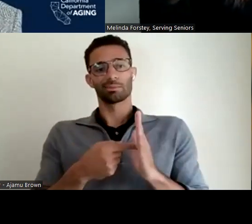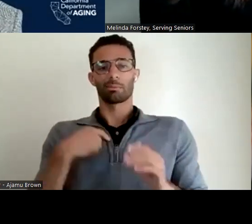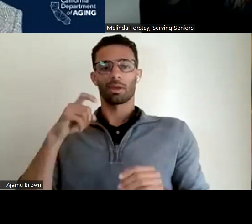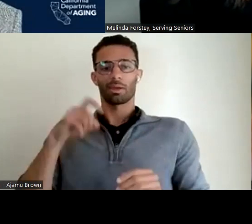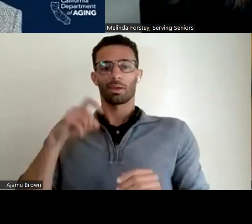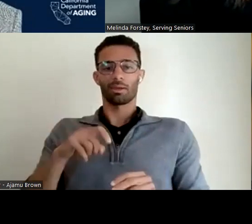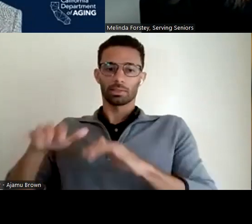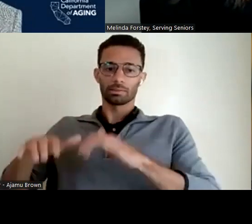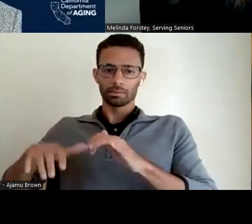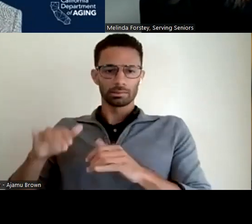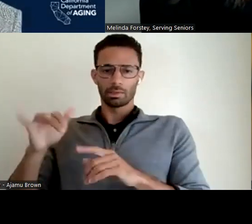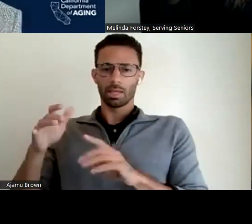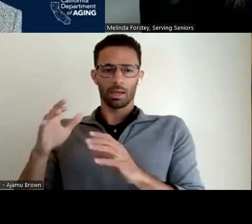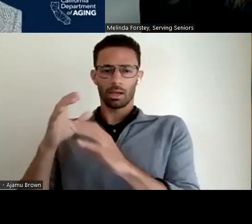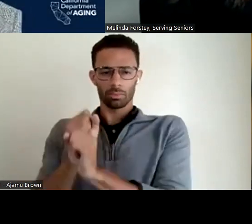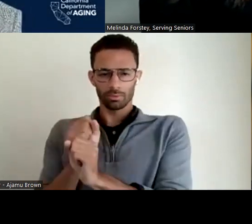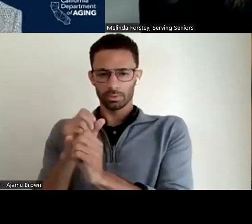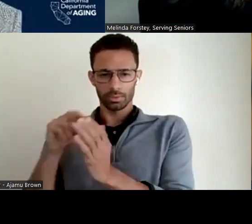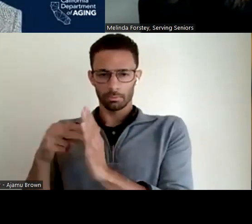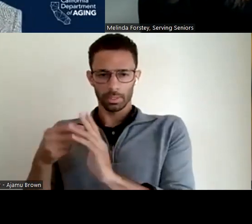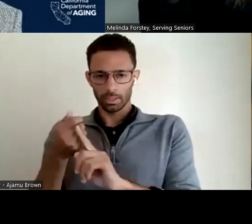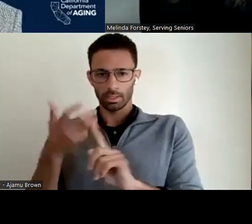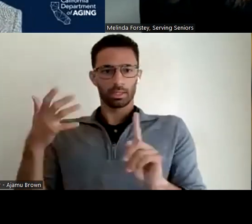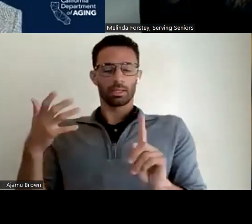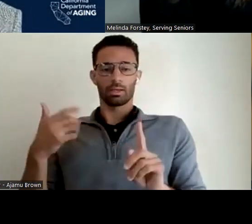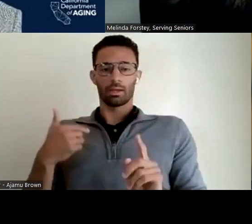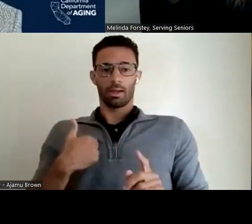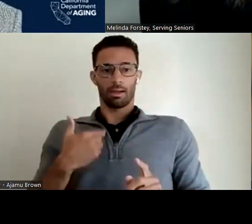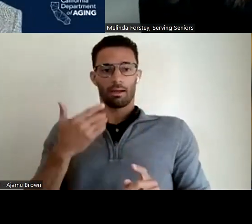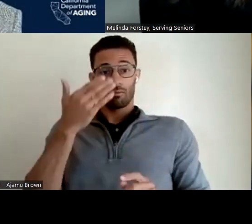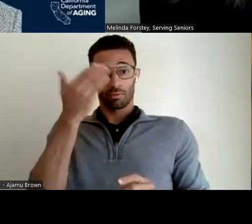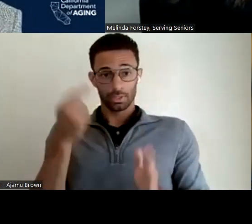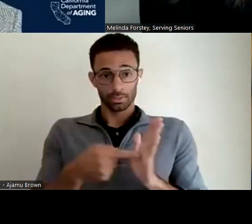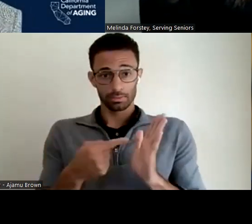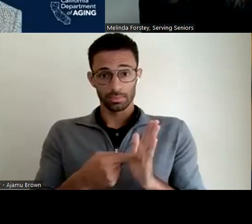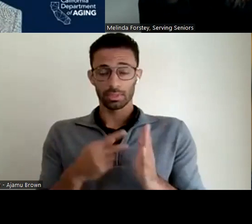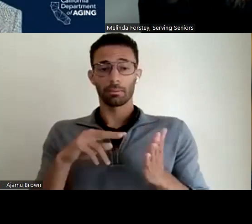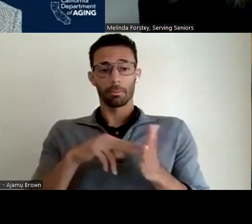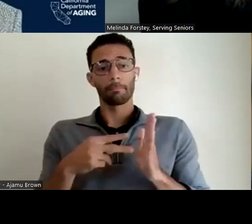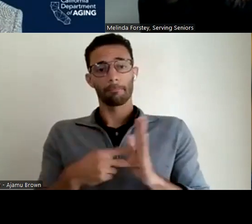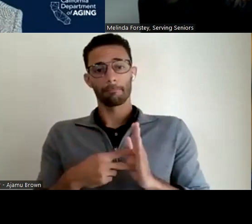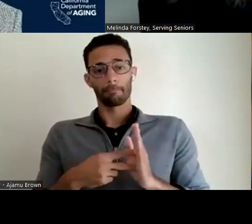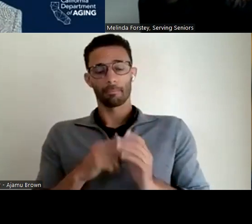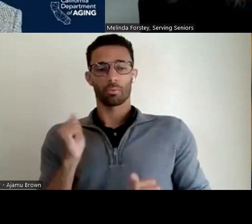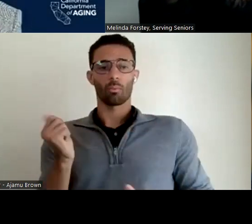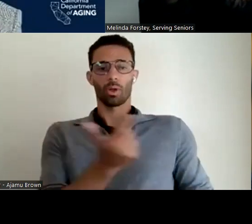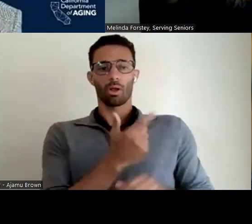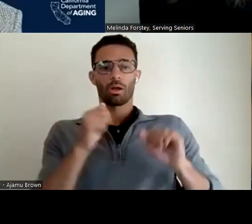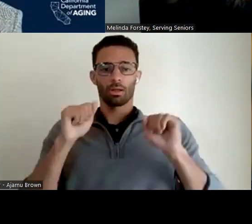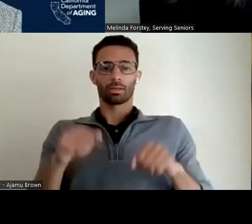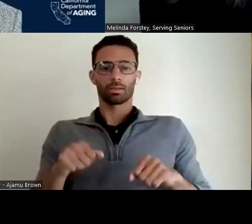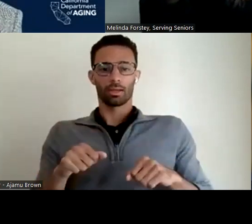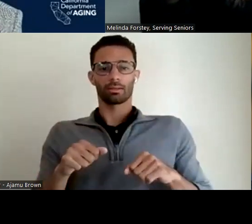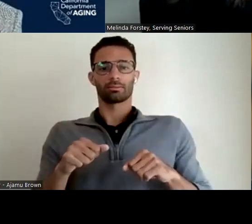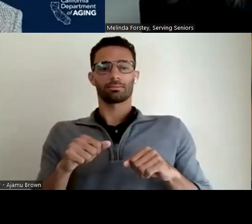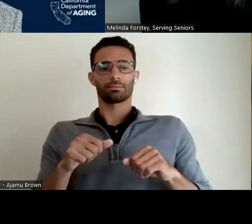And sometimes even I forget. If I can do that, we can spend the time and effort on additional letters